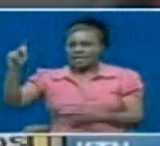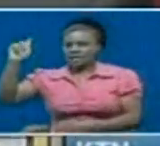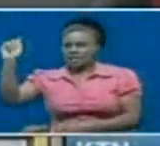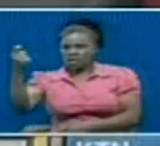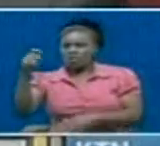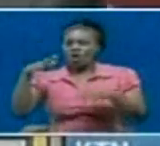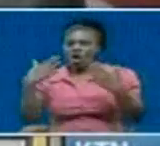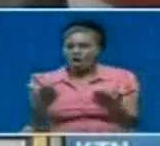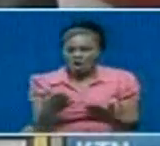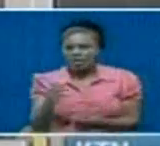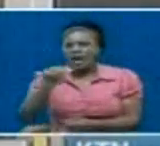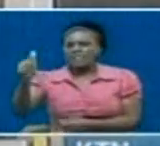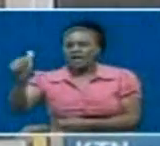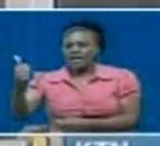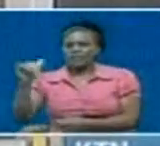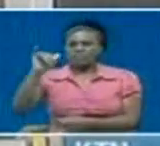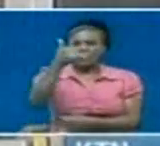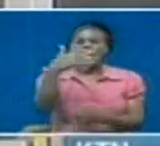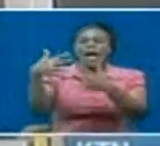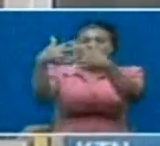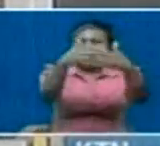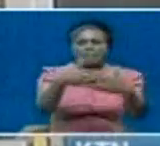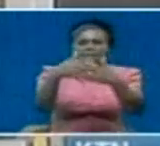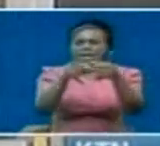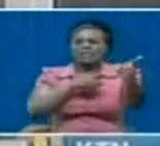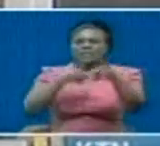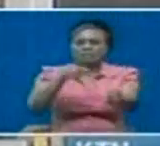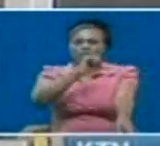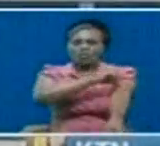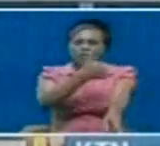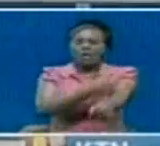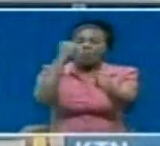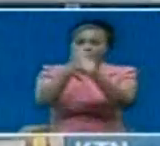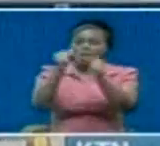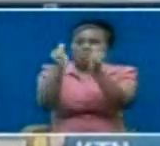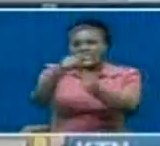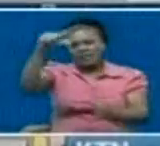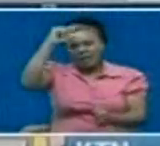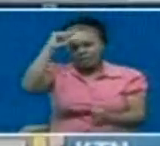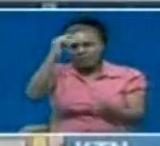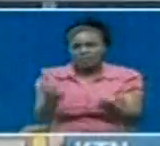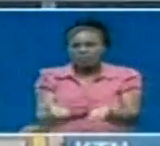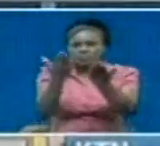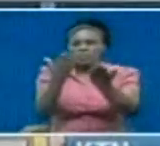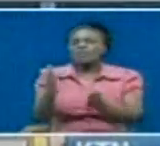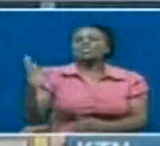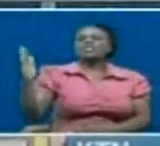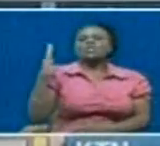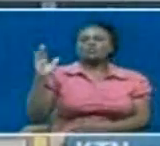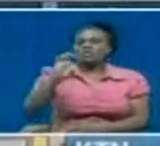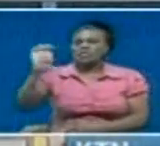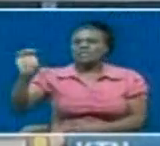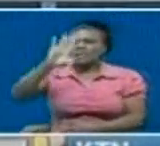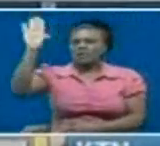by Delta or any other airline. America's Transport Safety Authority has been working with the Kenyan government towards improvement of security at East